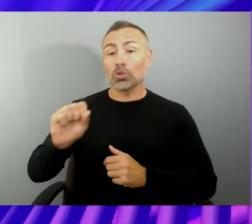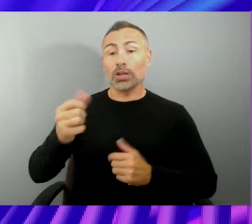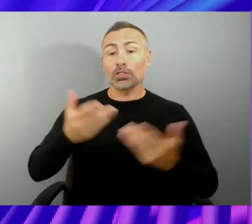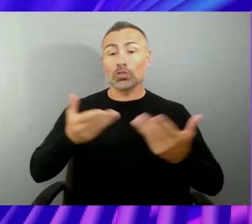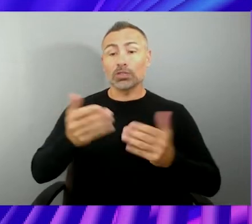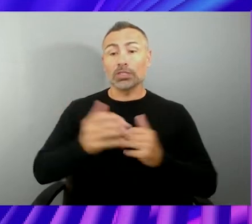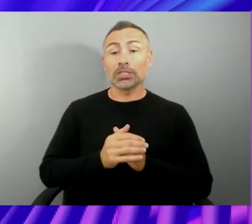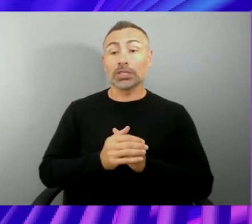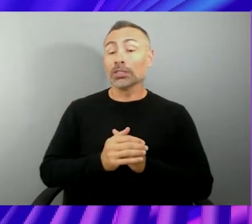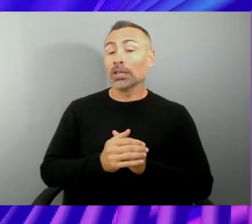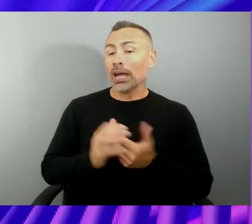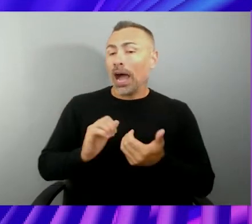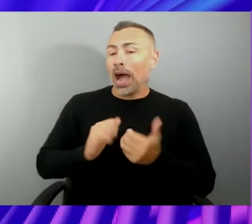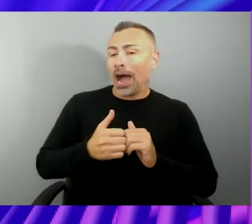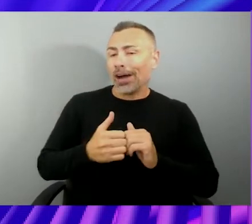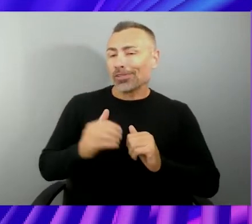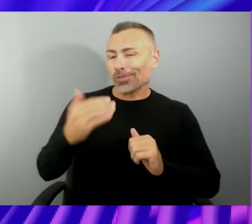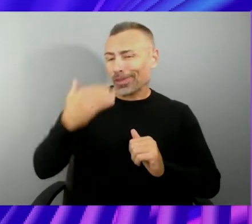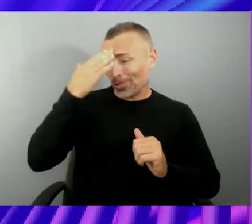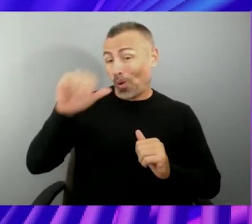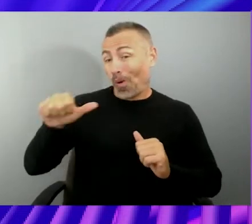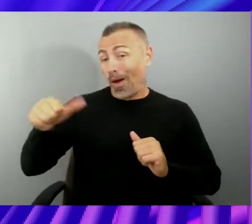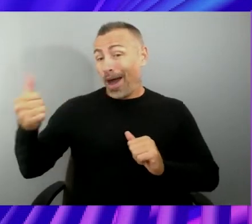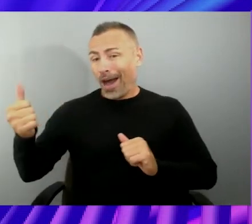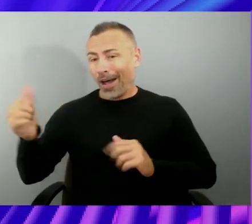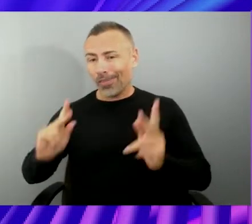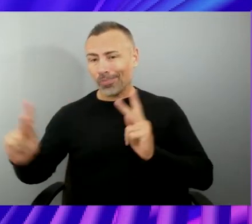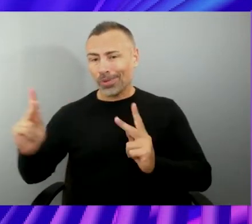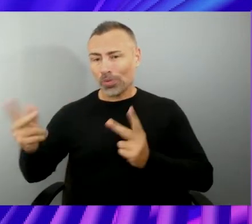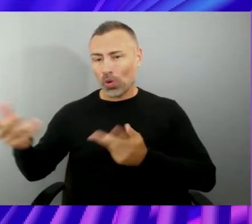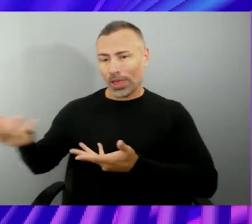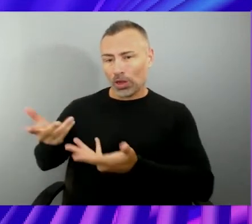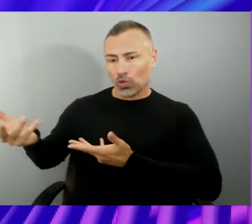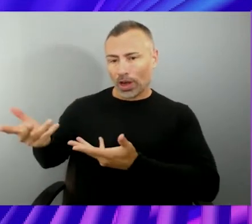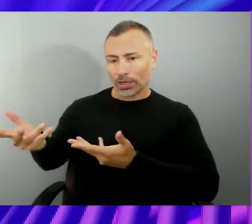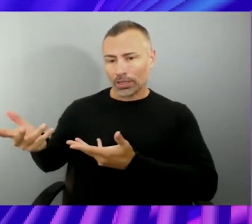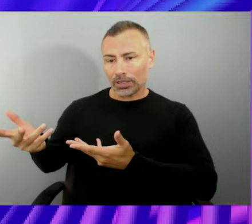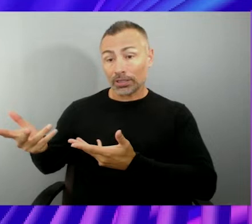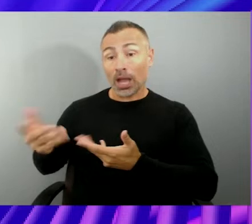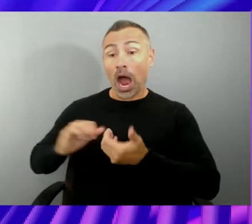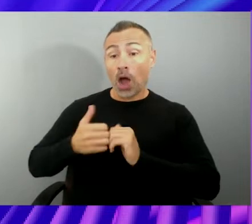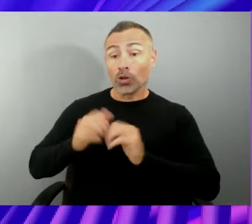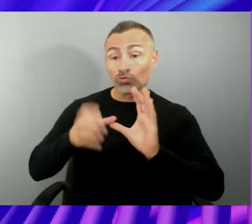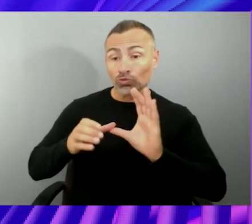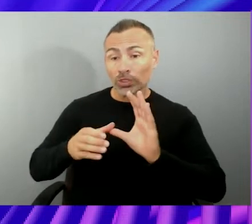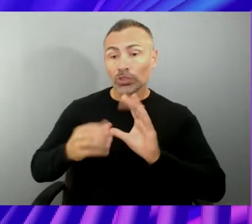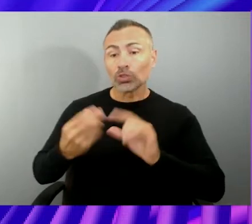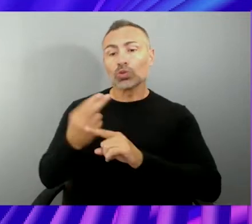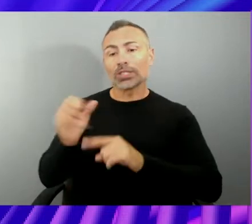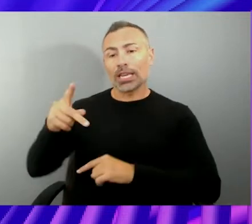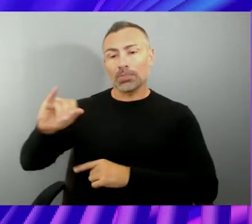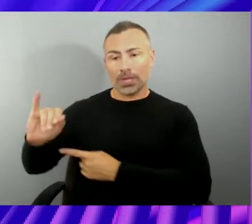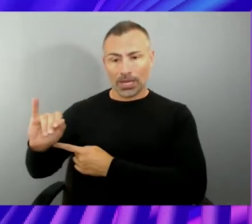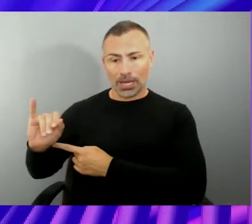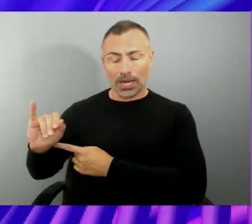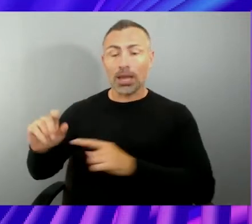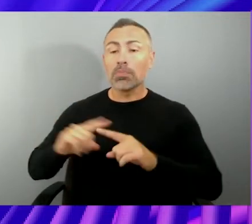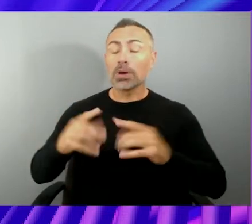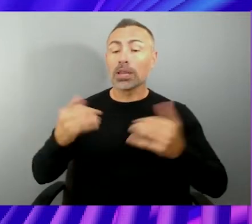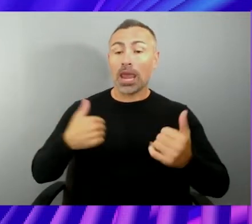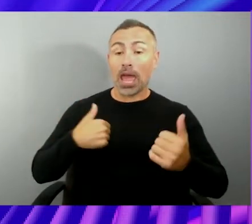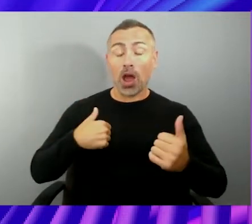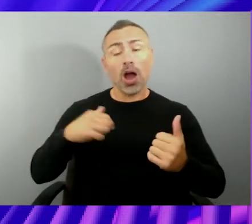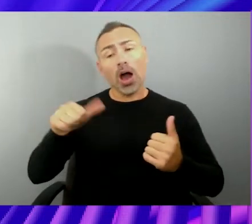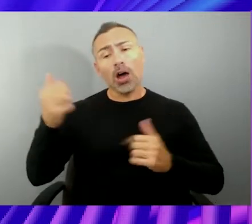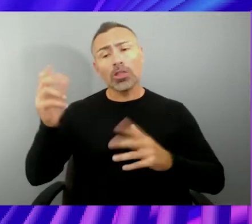AWS services? Like API is how I'm configuring them, but how are people using those things that I've configured? That's when we start getting